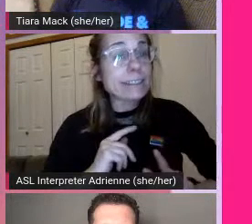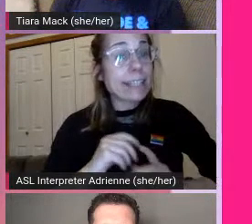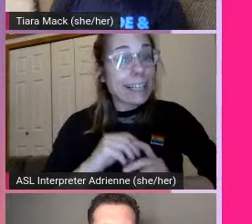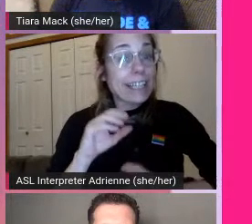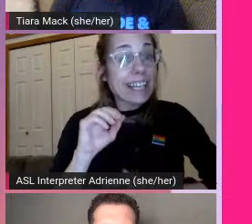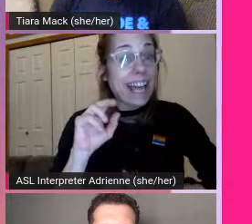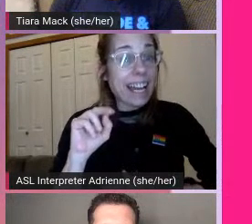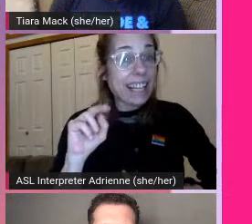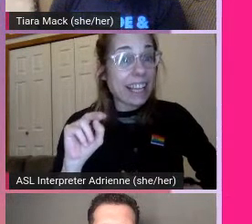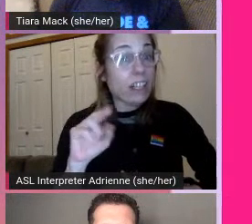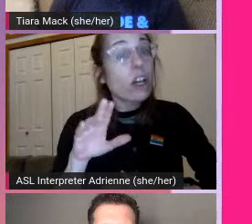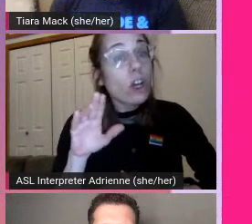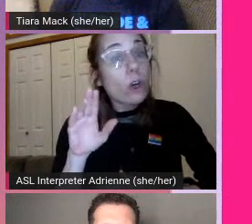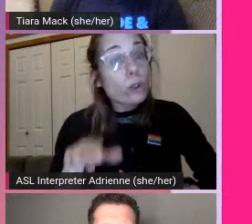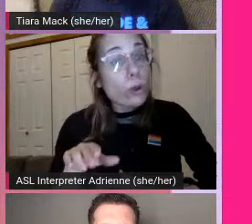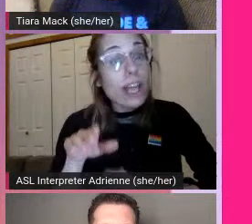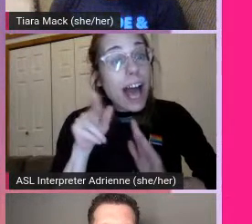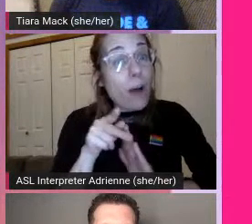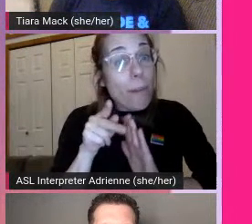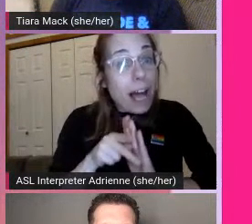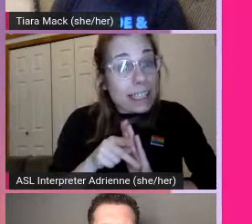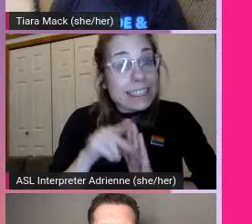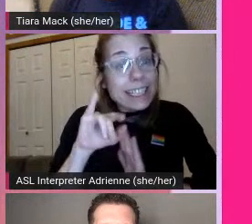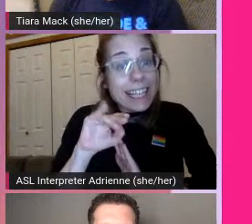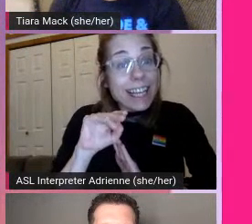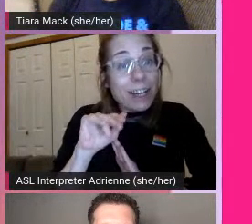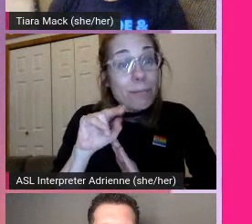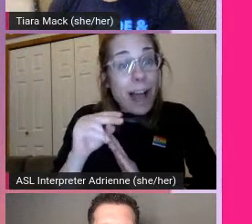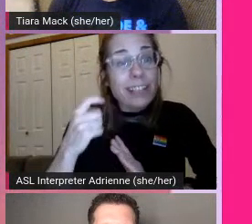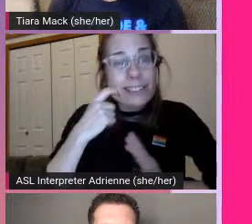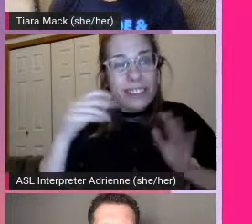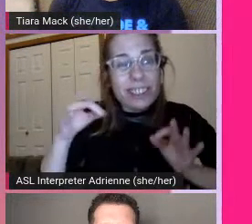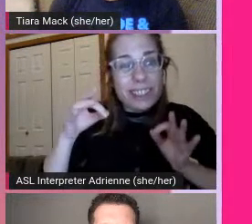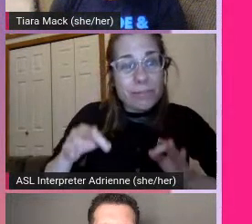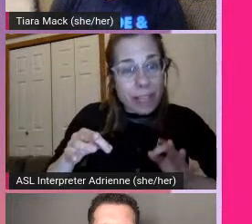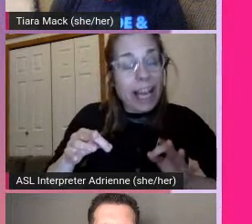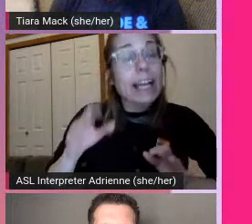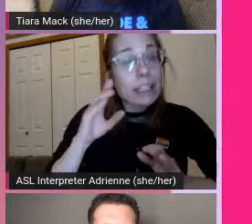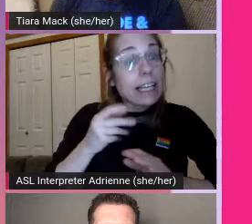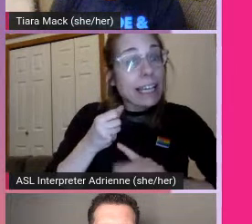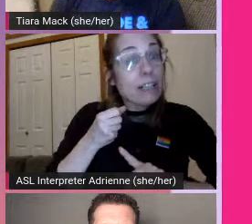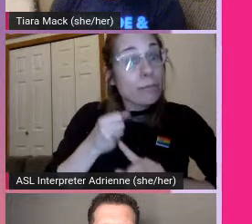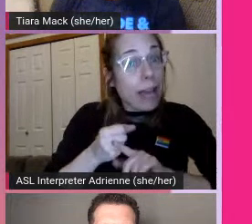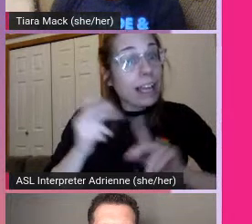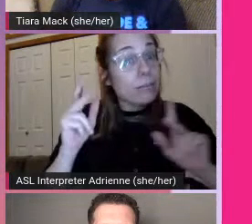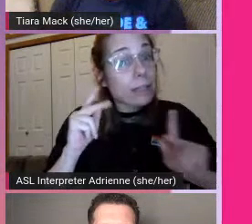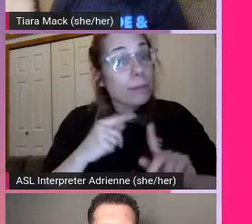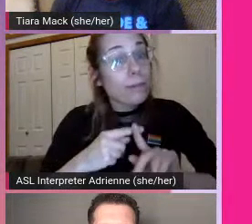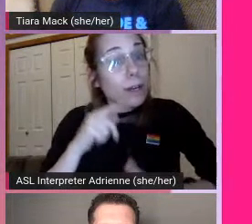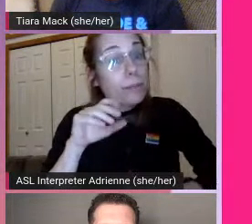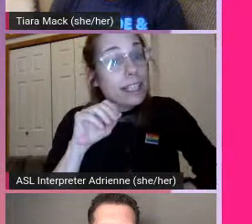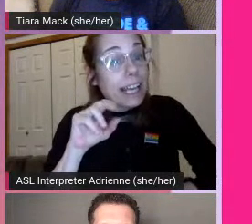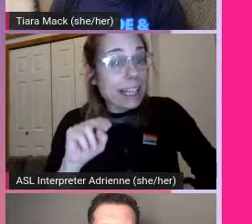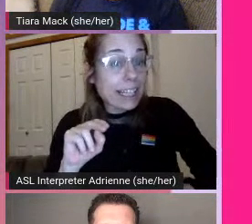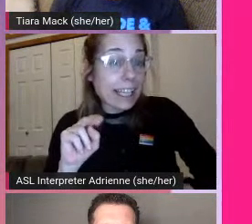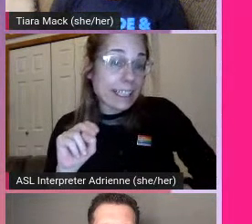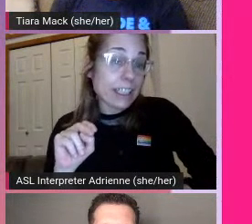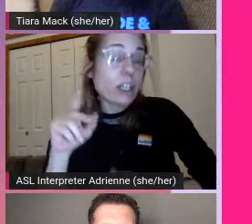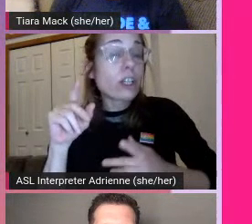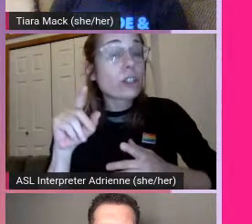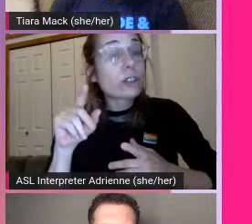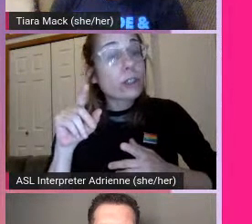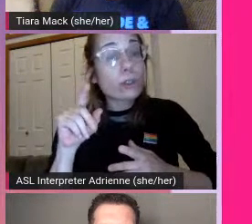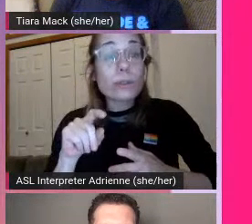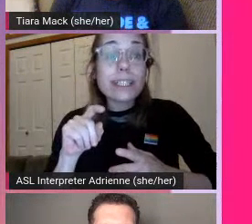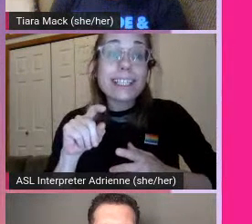folks, and which are good ways to use your voice, your experience, and your story to focus on advocacy in your community.